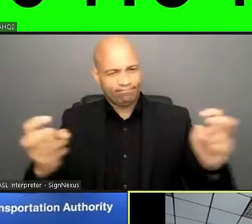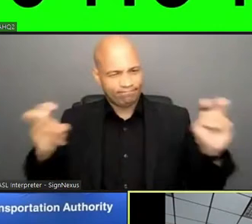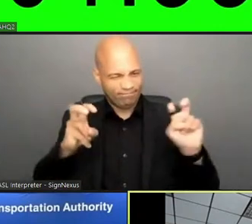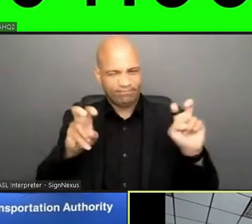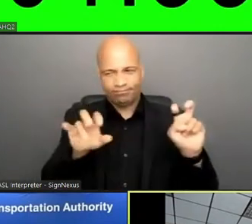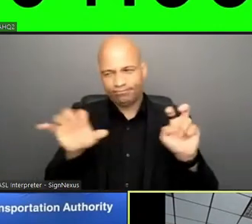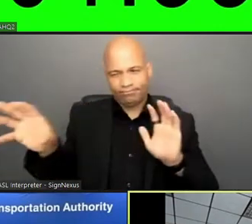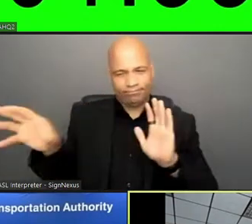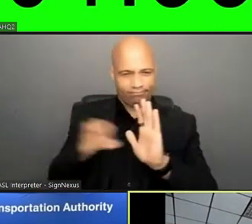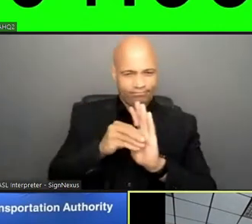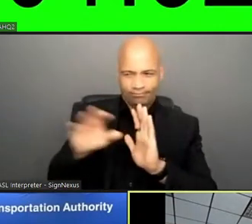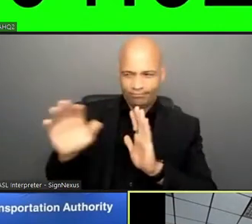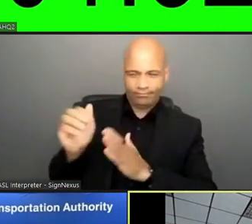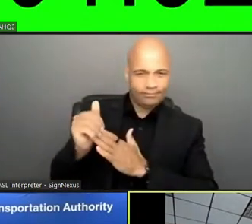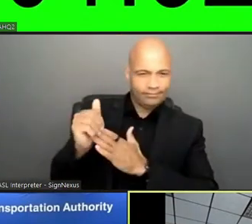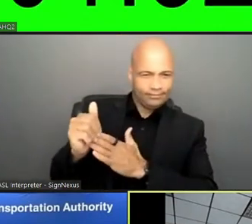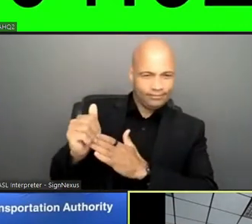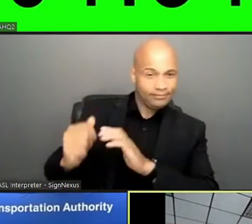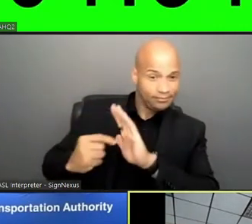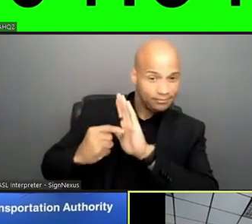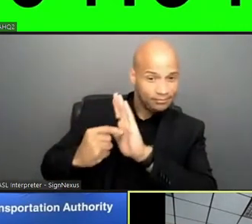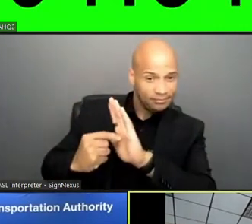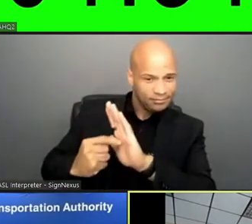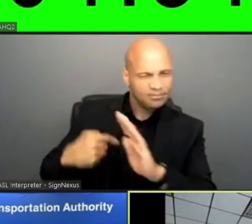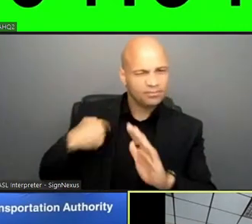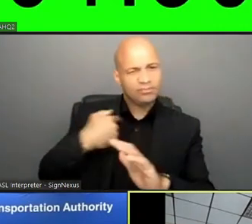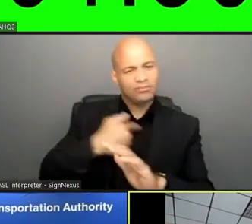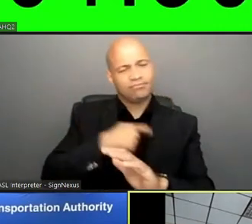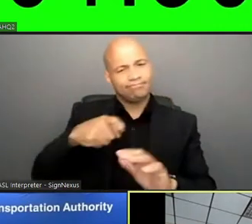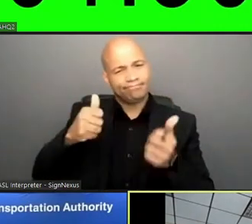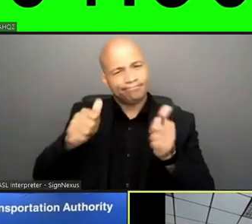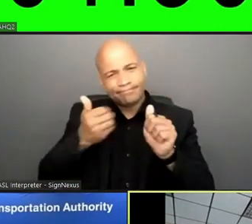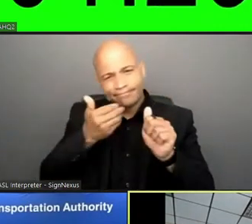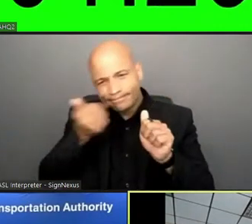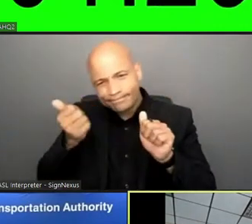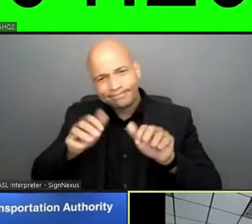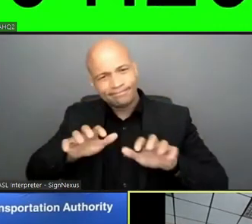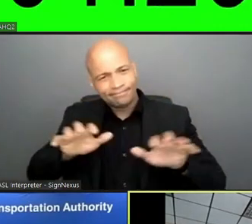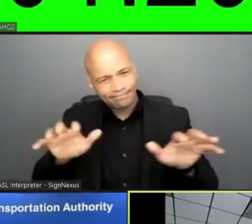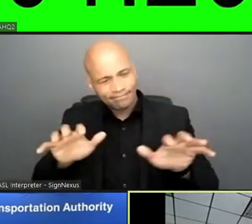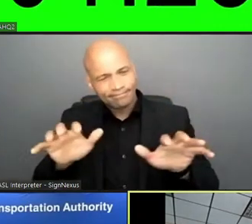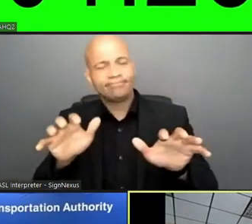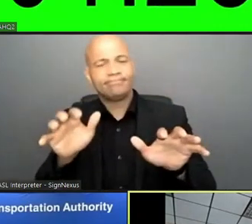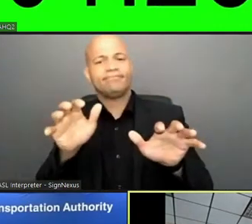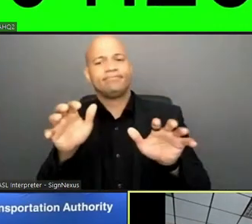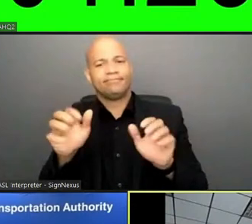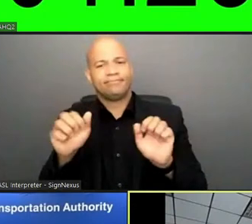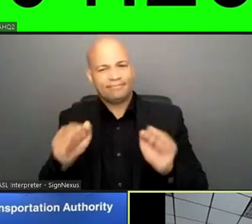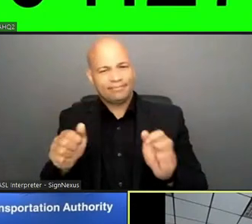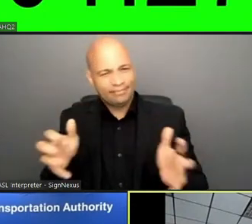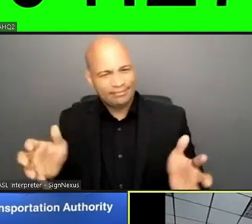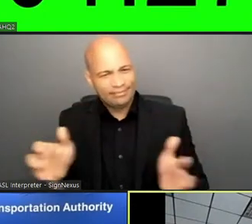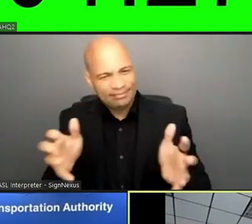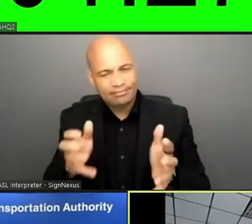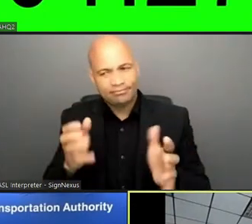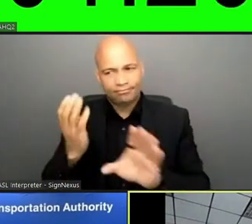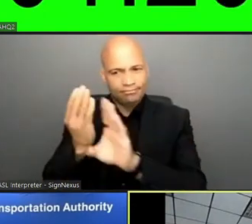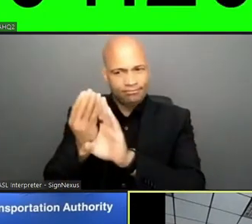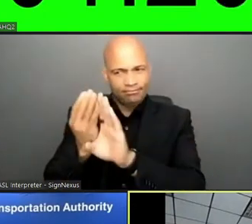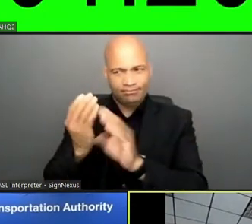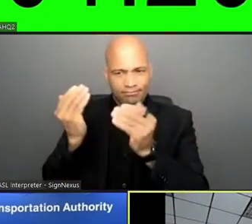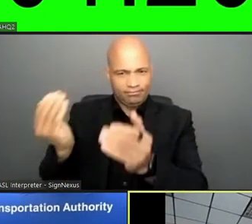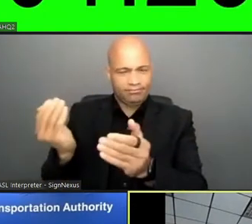we should do everything within our powers to incentivize the incentivize the uses of buses and encourage commuters and bidder visitors